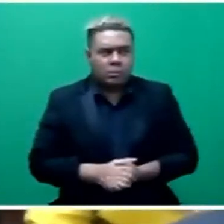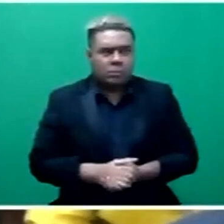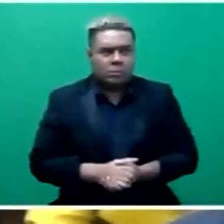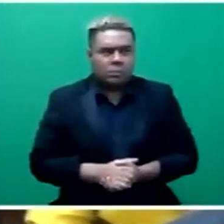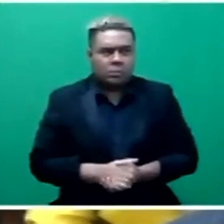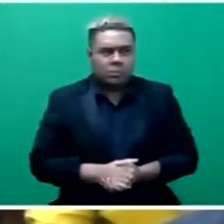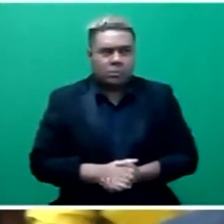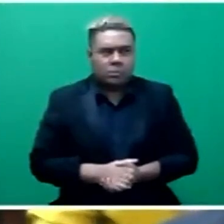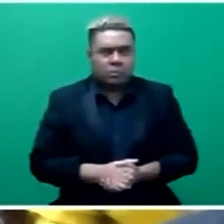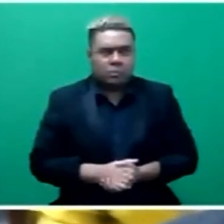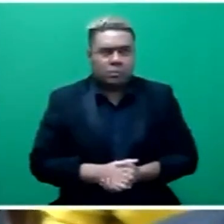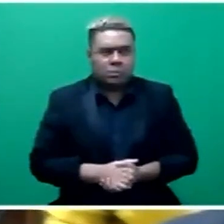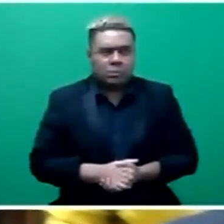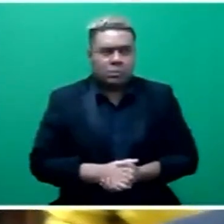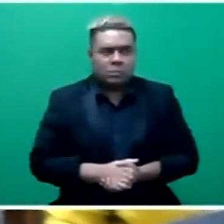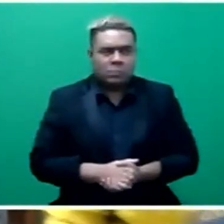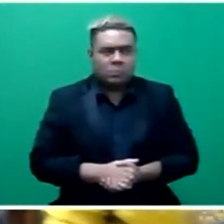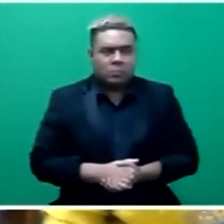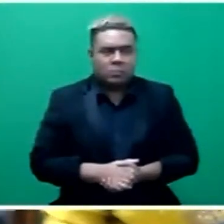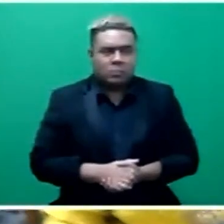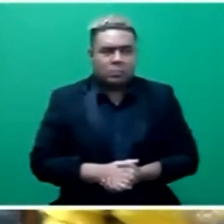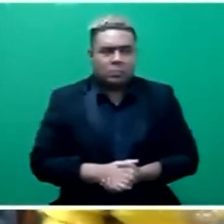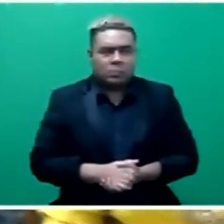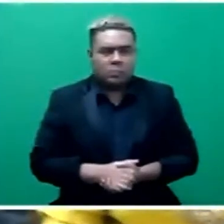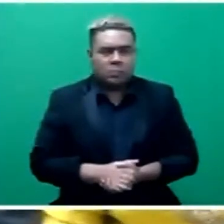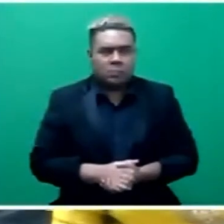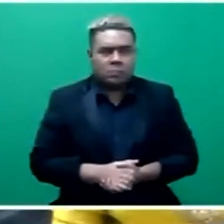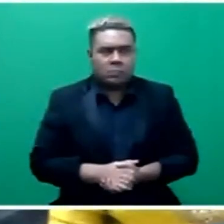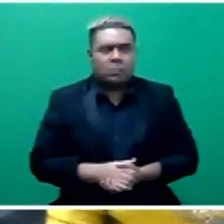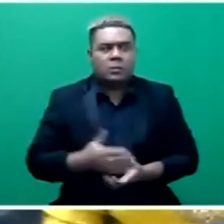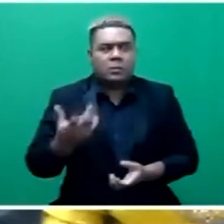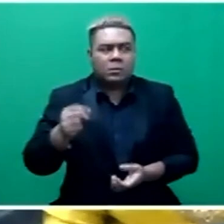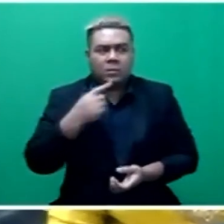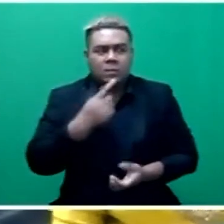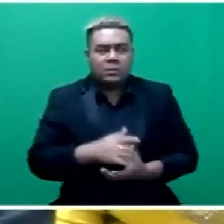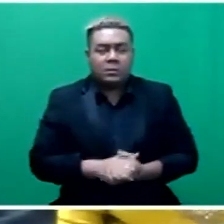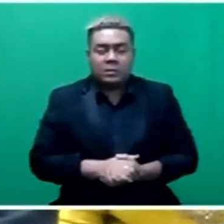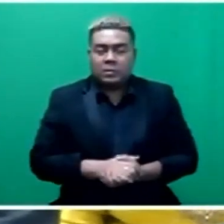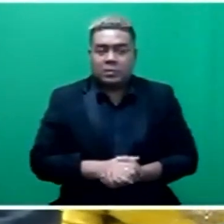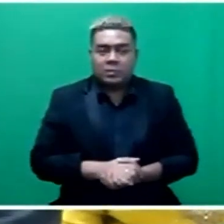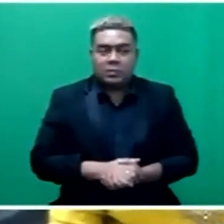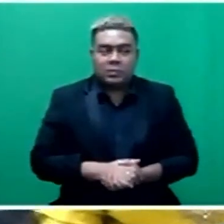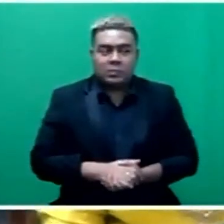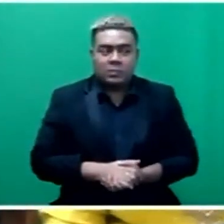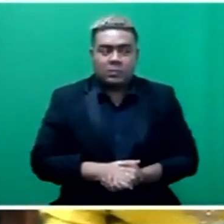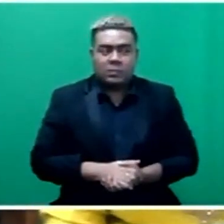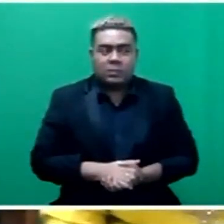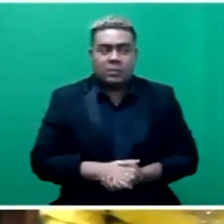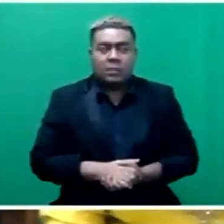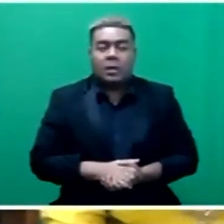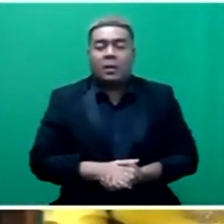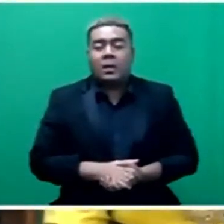Order. It's so inane. The comments they make is so inane, Mr. Speaker, sir. Mr. Speaker,